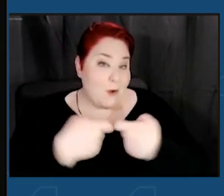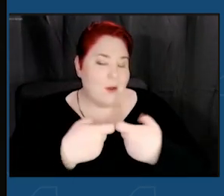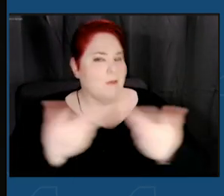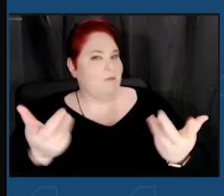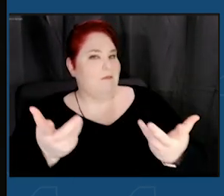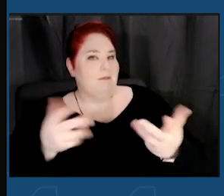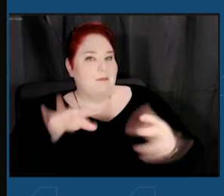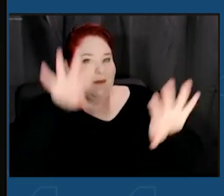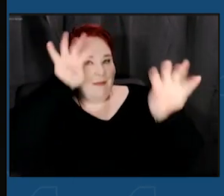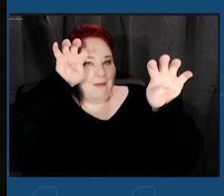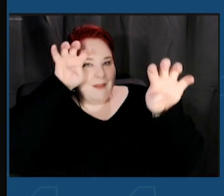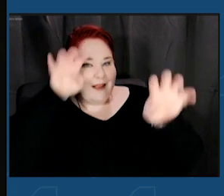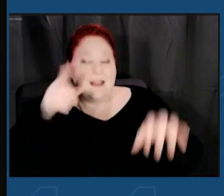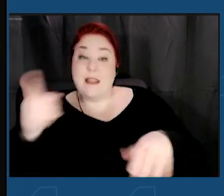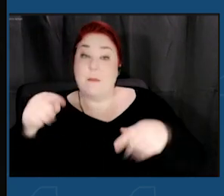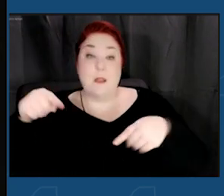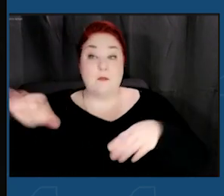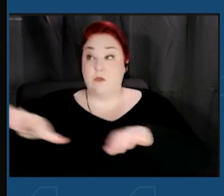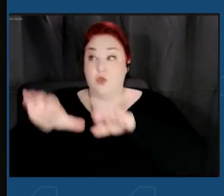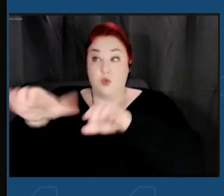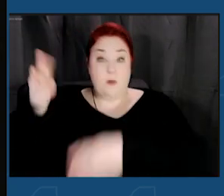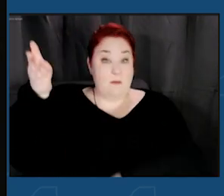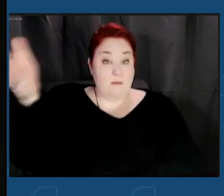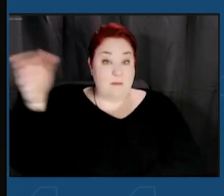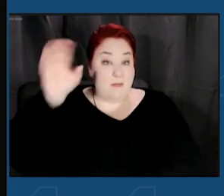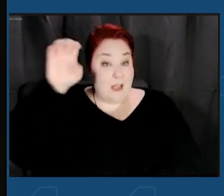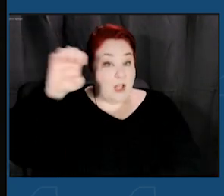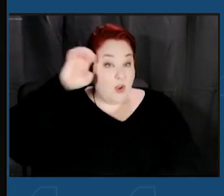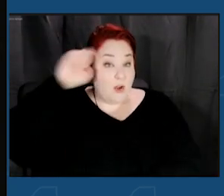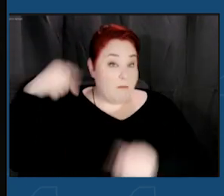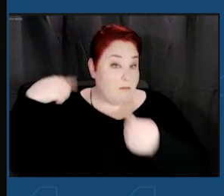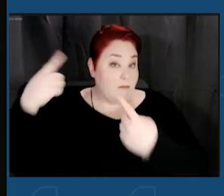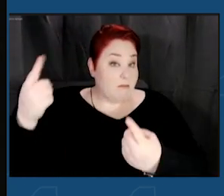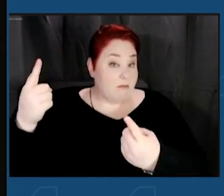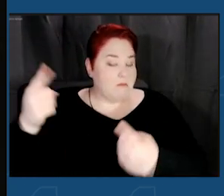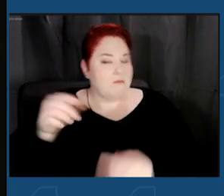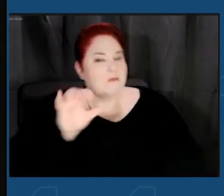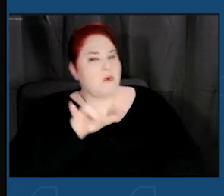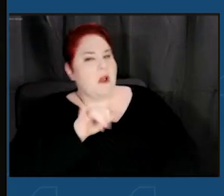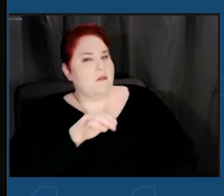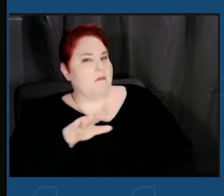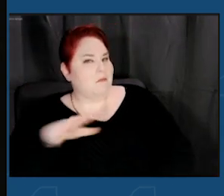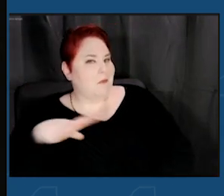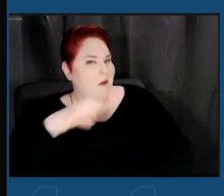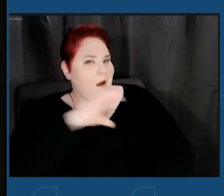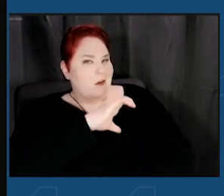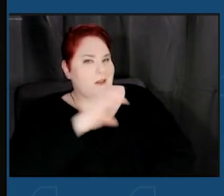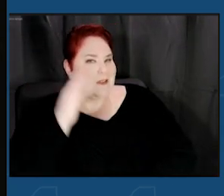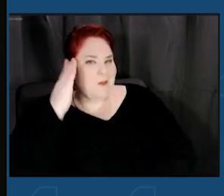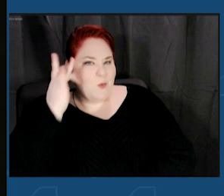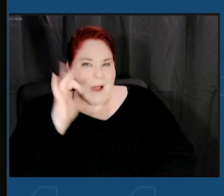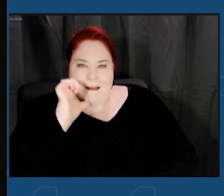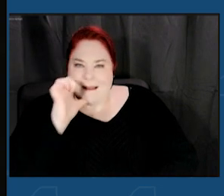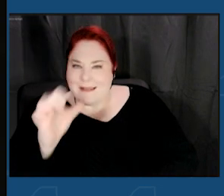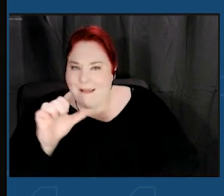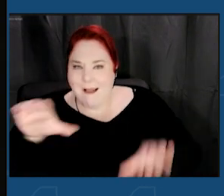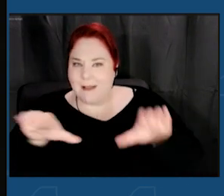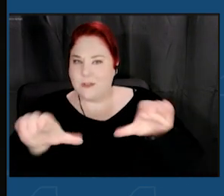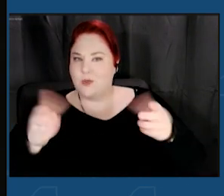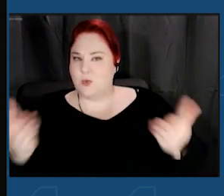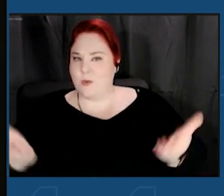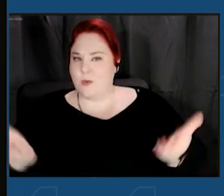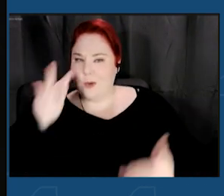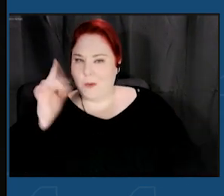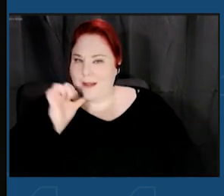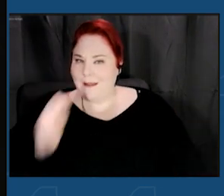doing it in Europe a long time. So I asked myself, while I'm in Congress, why isn't this becoming something we do here? It makes sense. So I've stayed